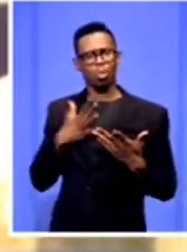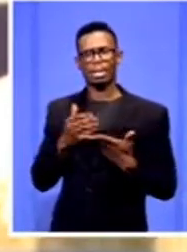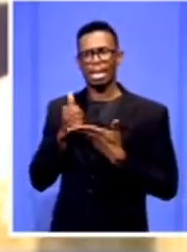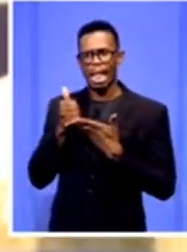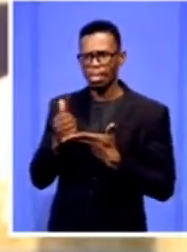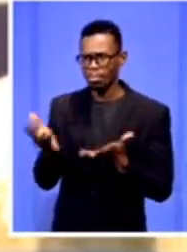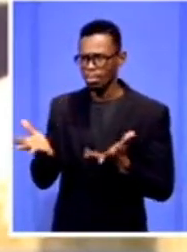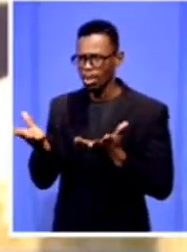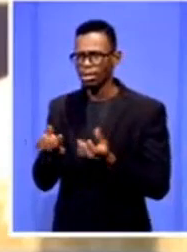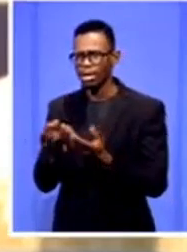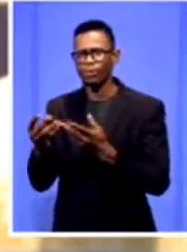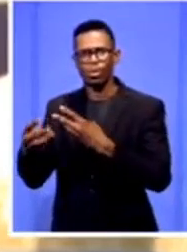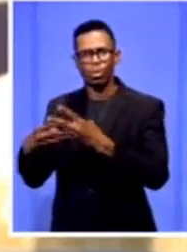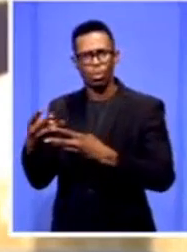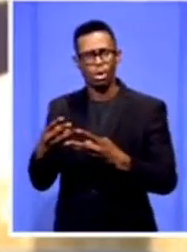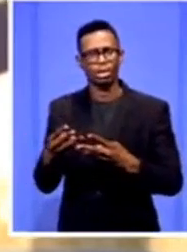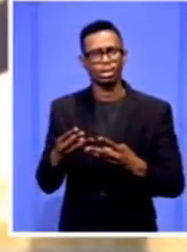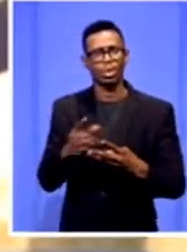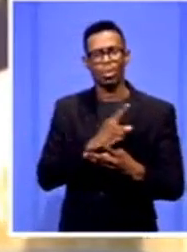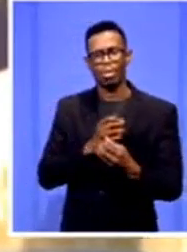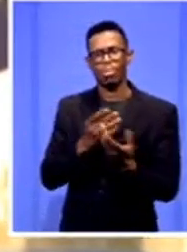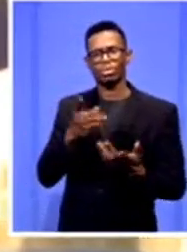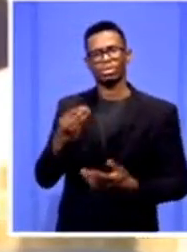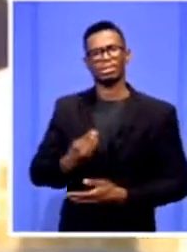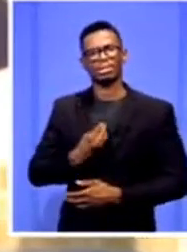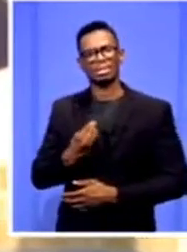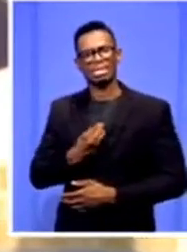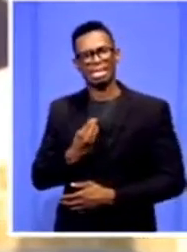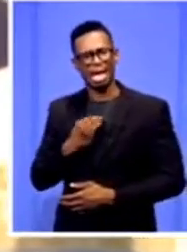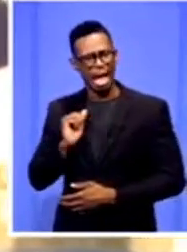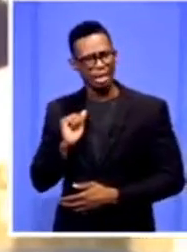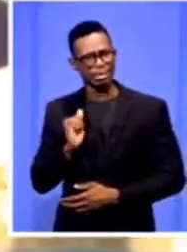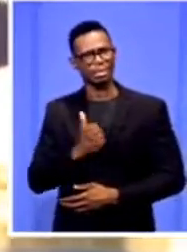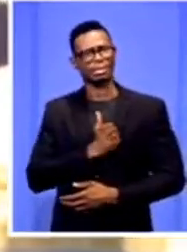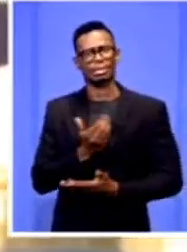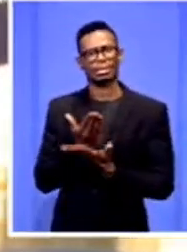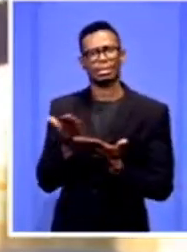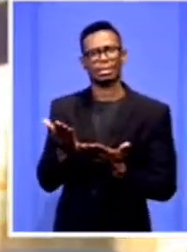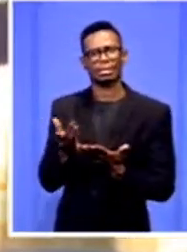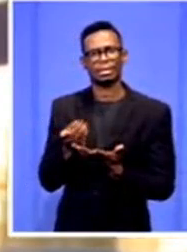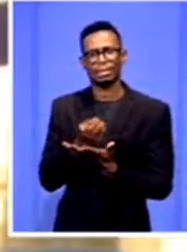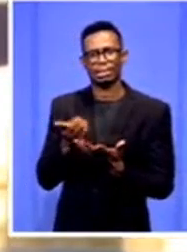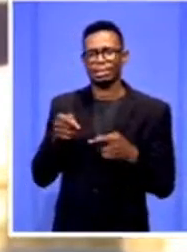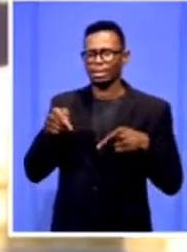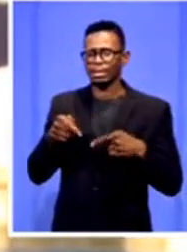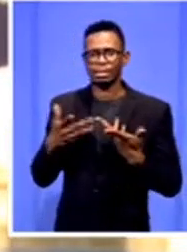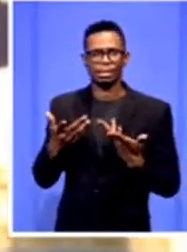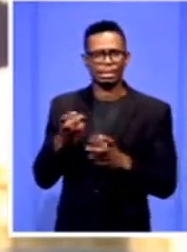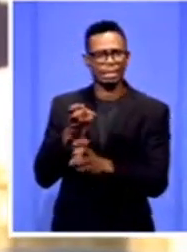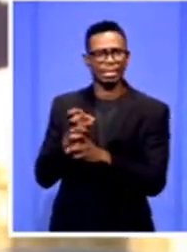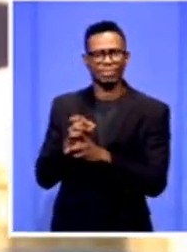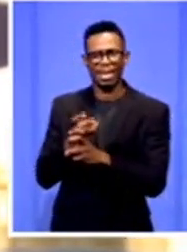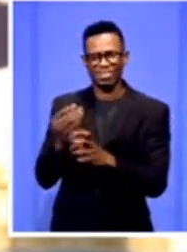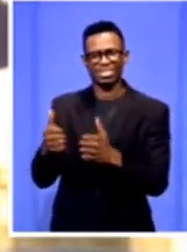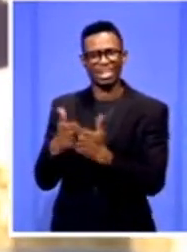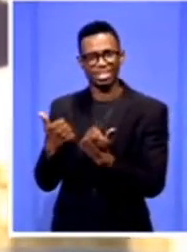young people. Batjha ba rona, ka sehlohlolo, women and people with